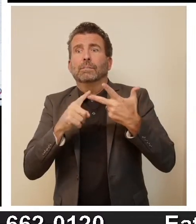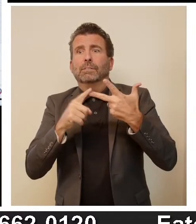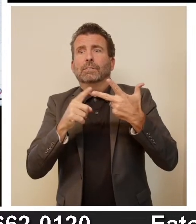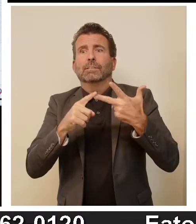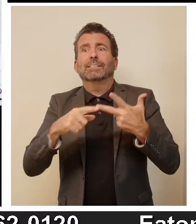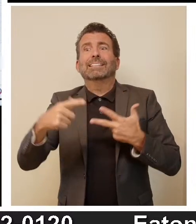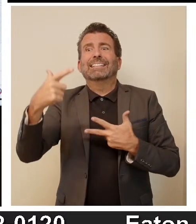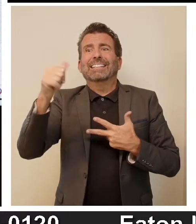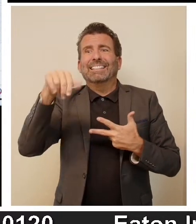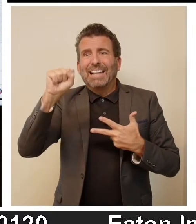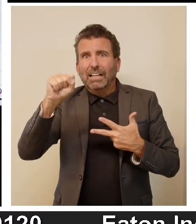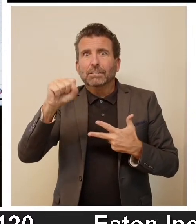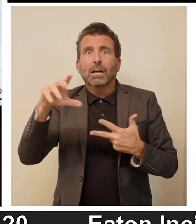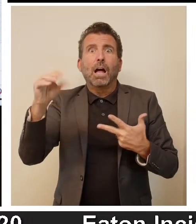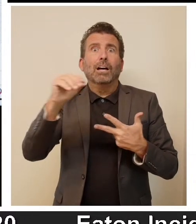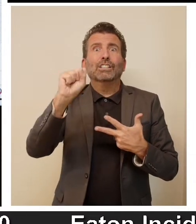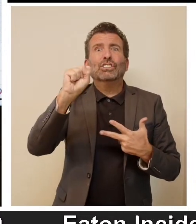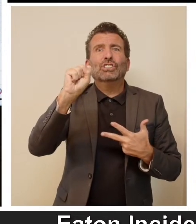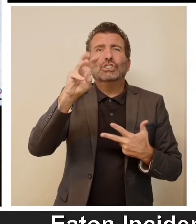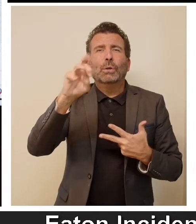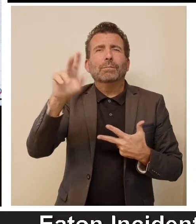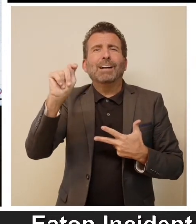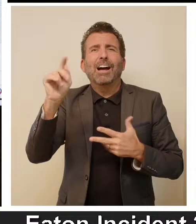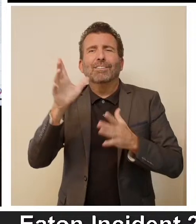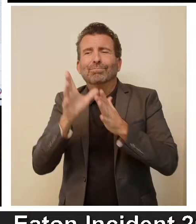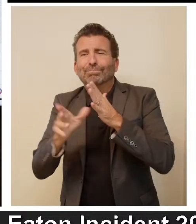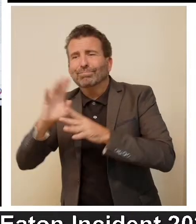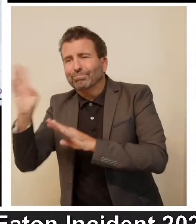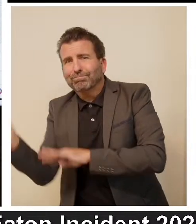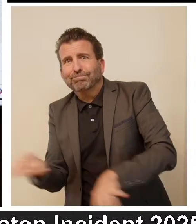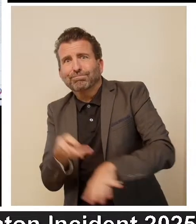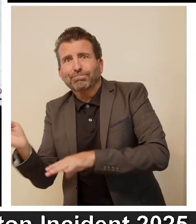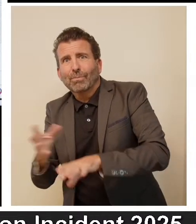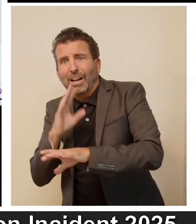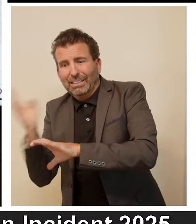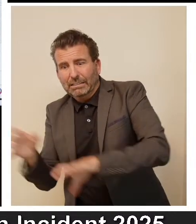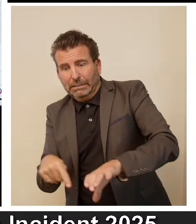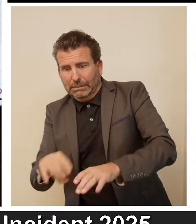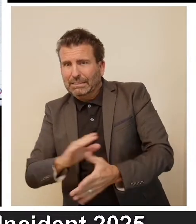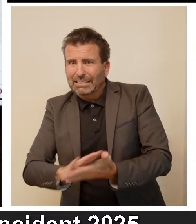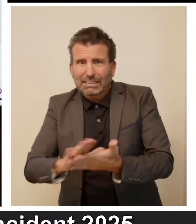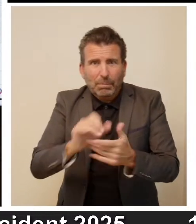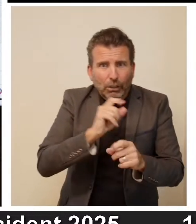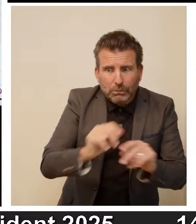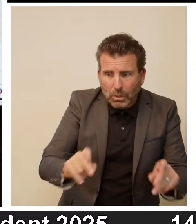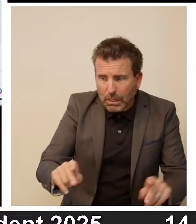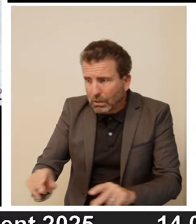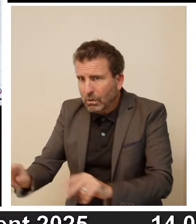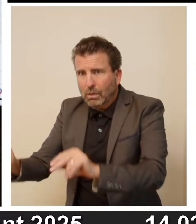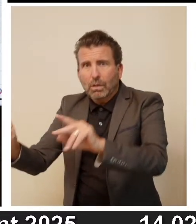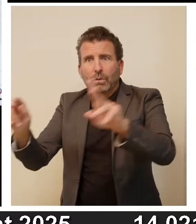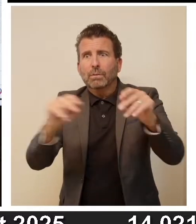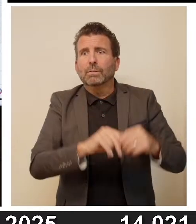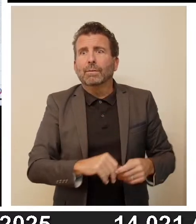and other structures must be evaluated for fire damage, structural weaknesses, and potential for